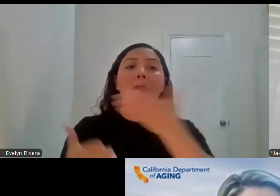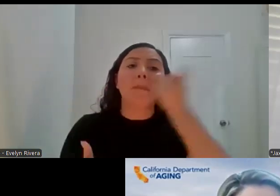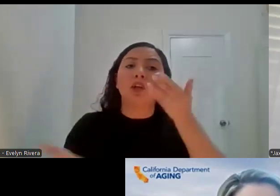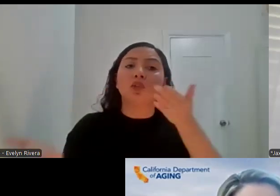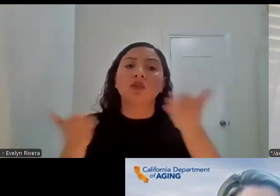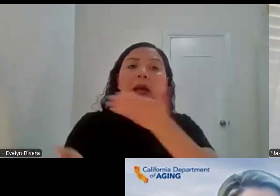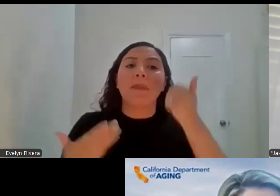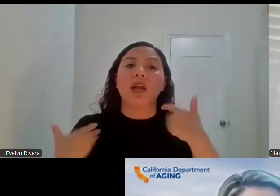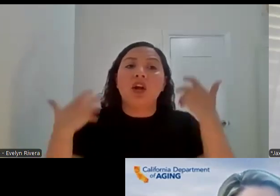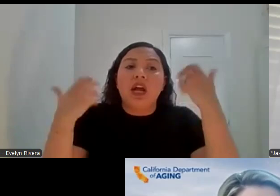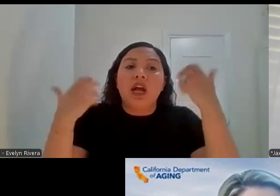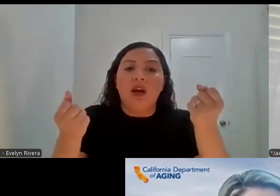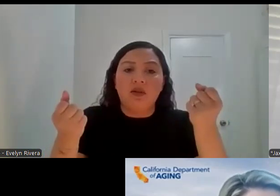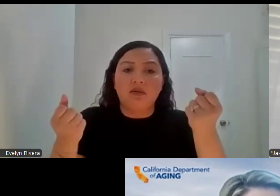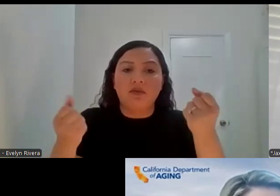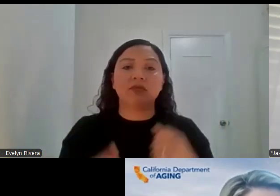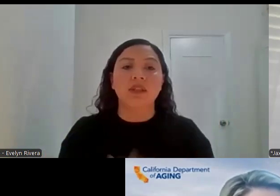Redding, California.